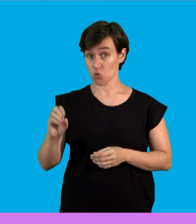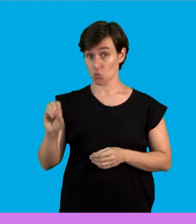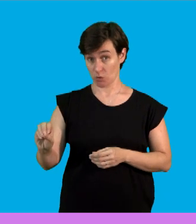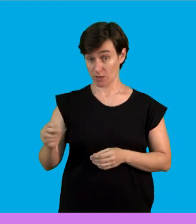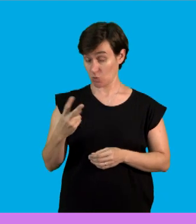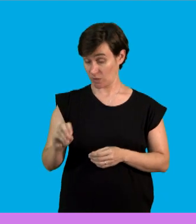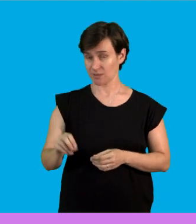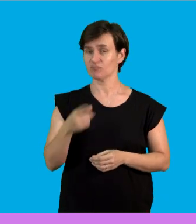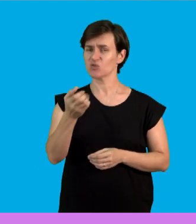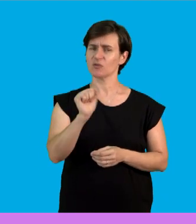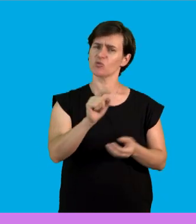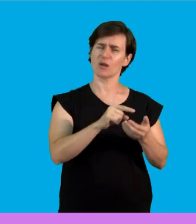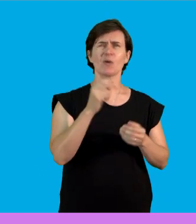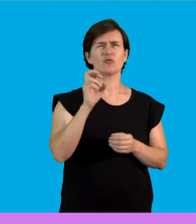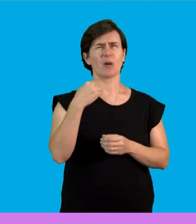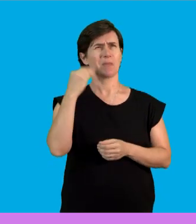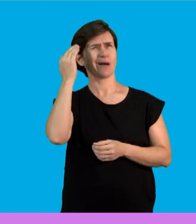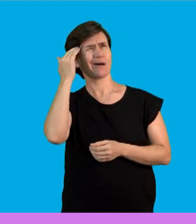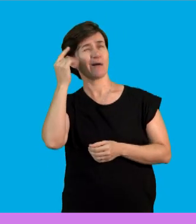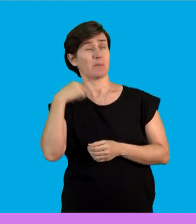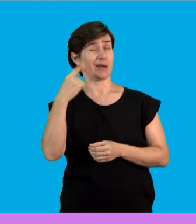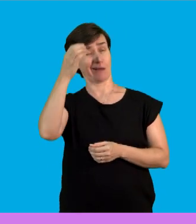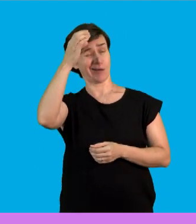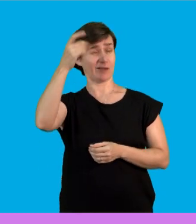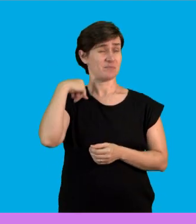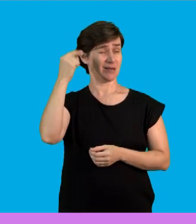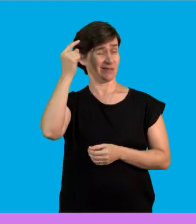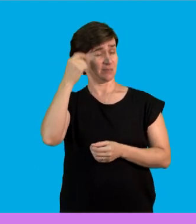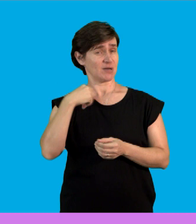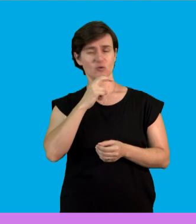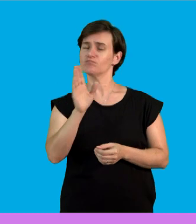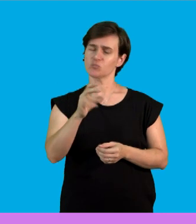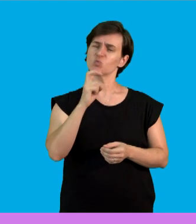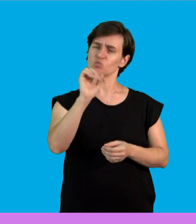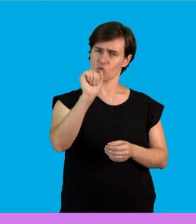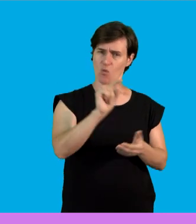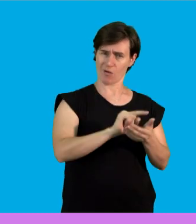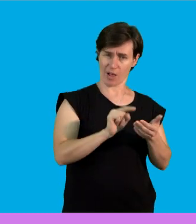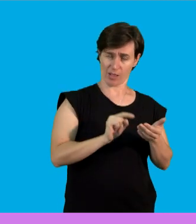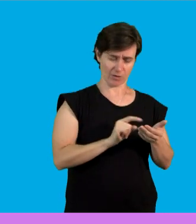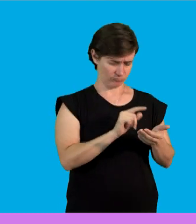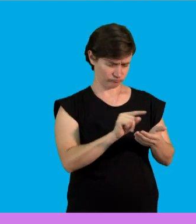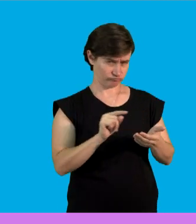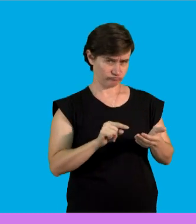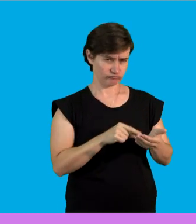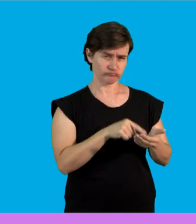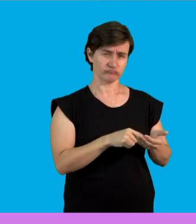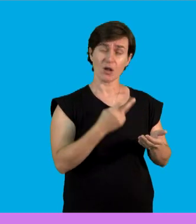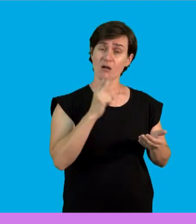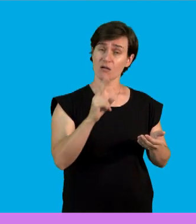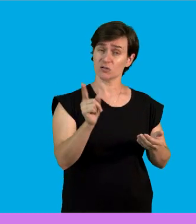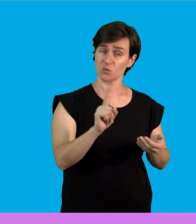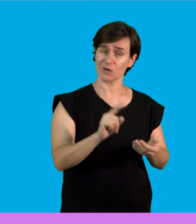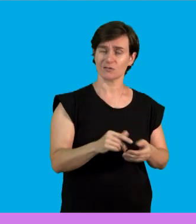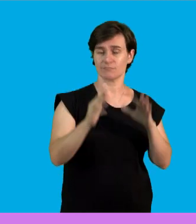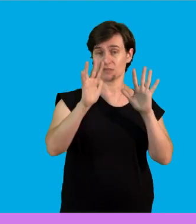the 20. Take your calculator, don't try and be smarter than a calculator. Then you'll see